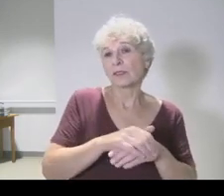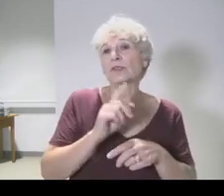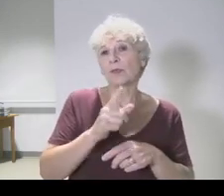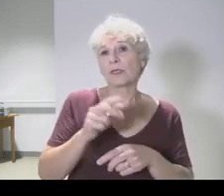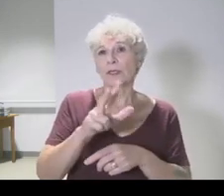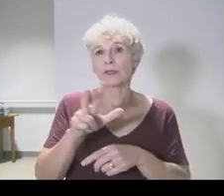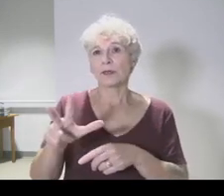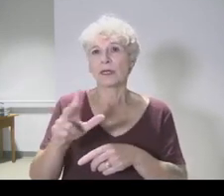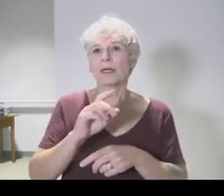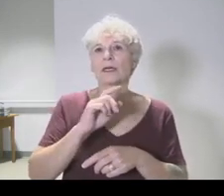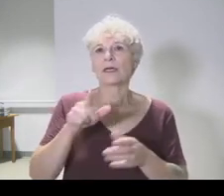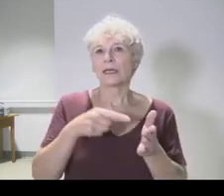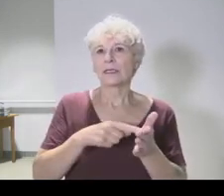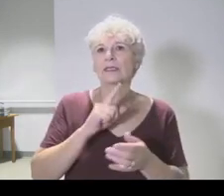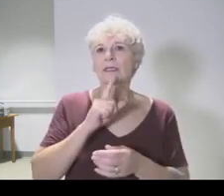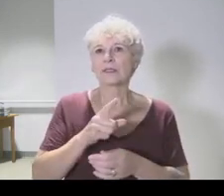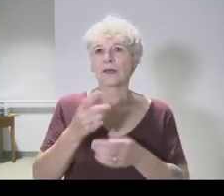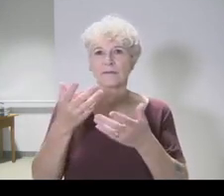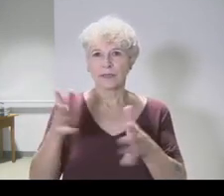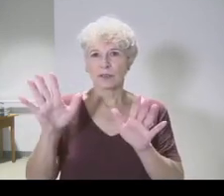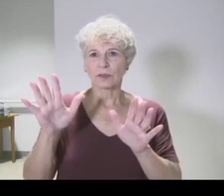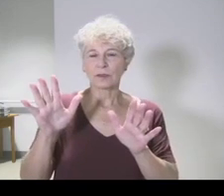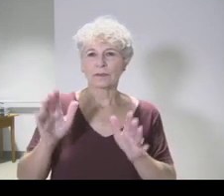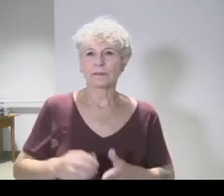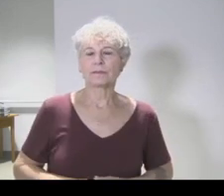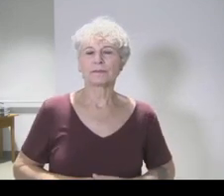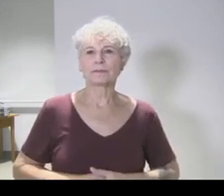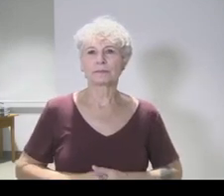It is finished.